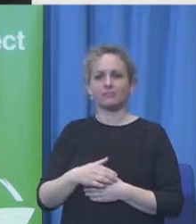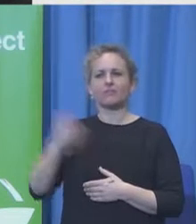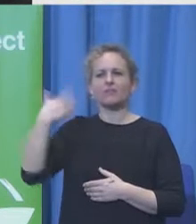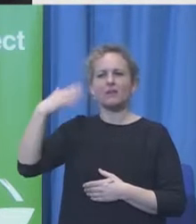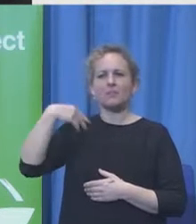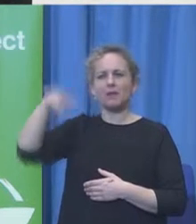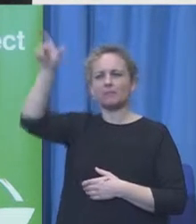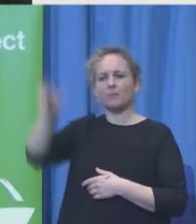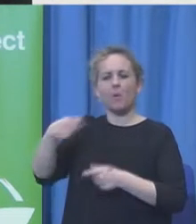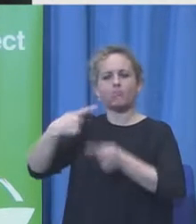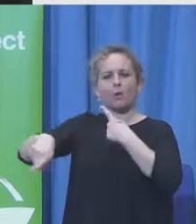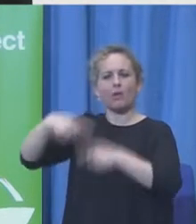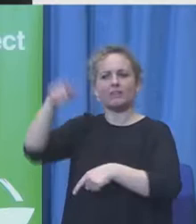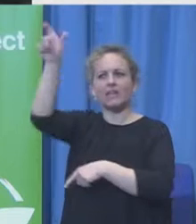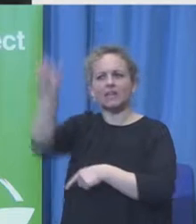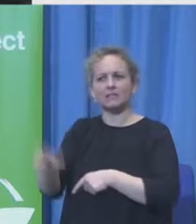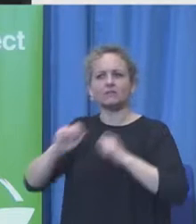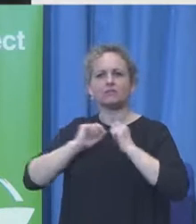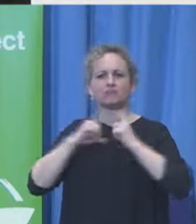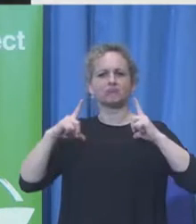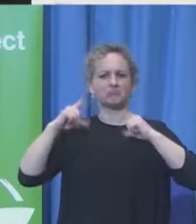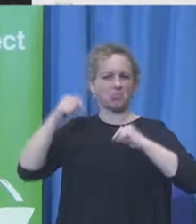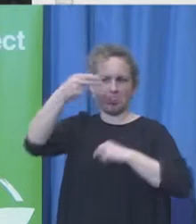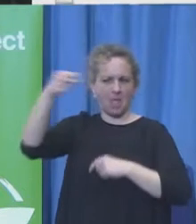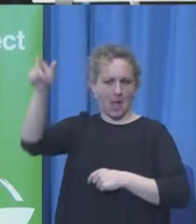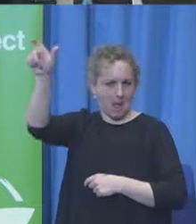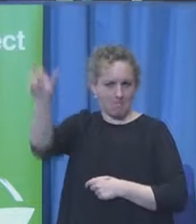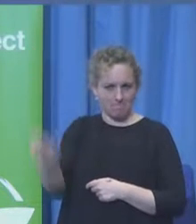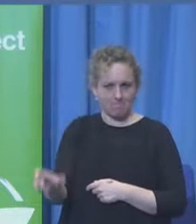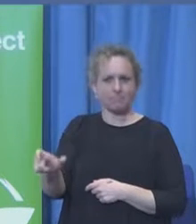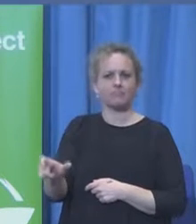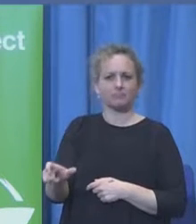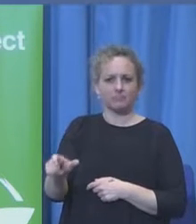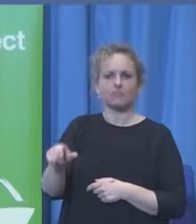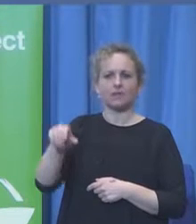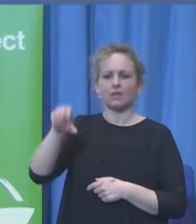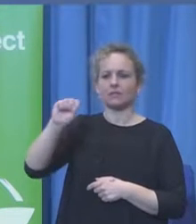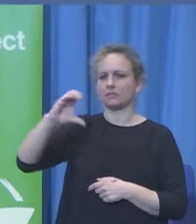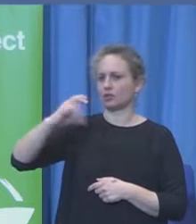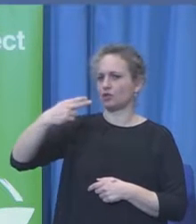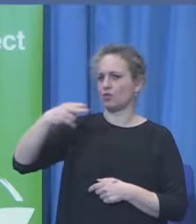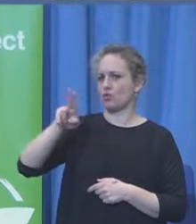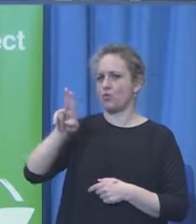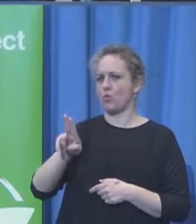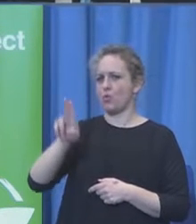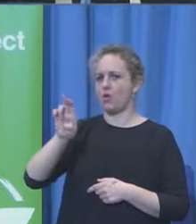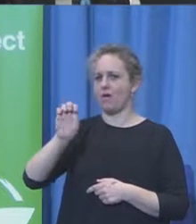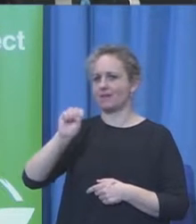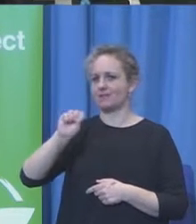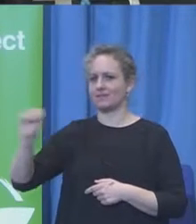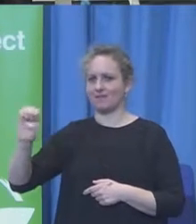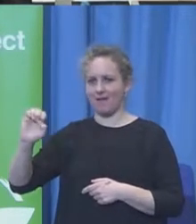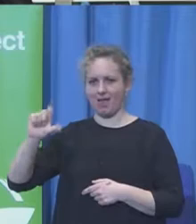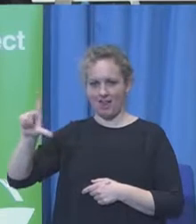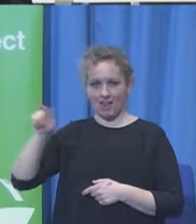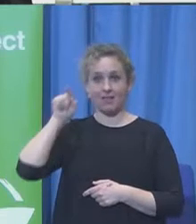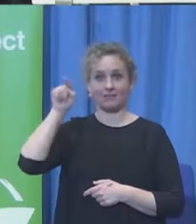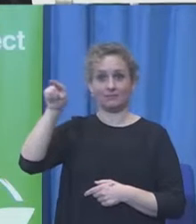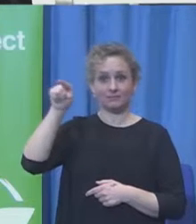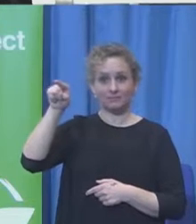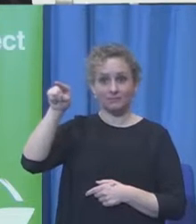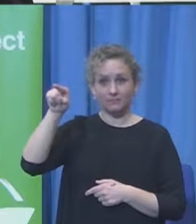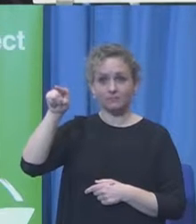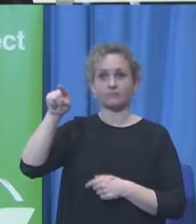Maria O'Callaghan was General Secretary of the People's Party, and she has a